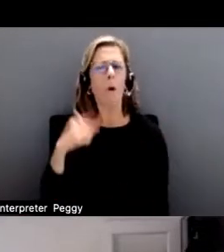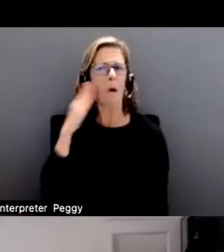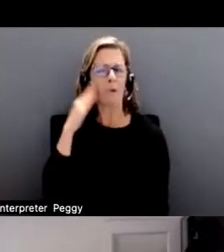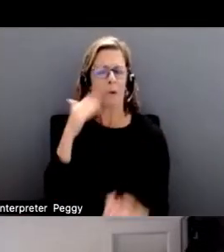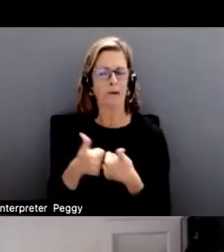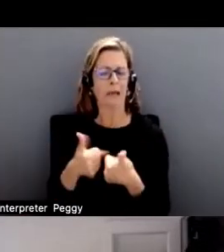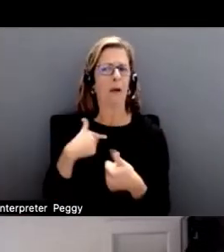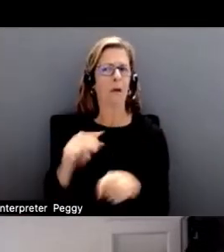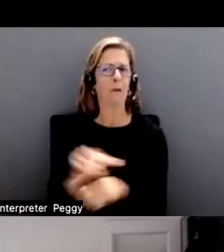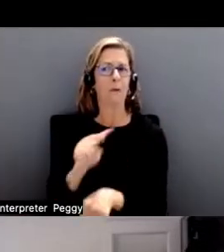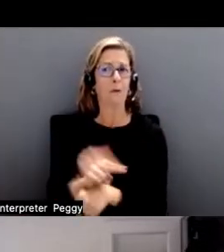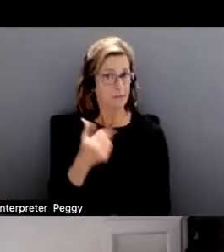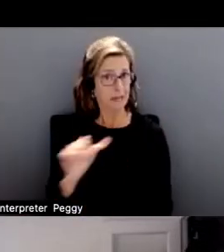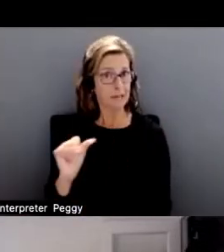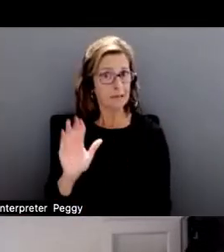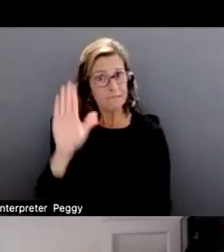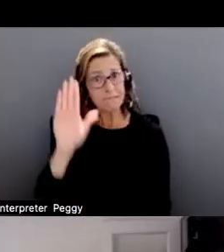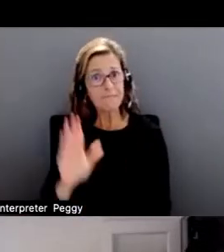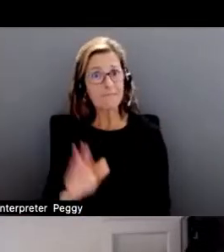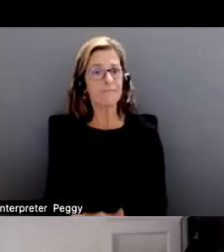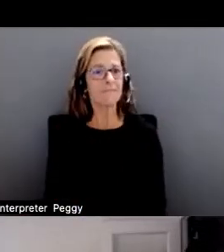activities.